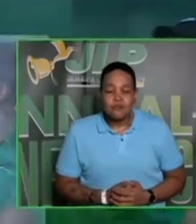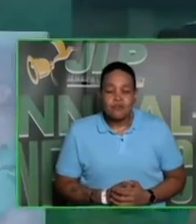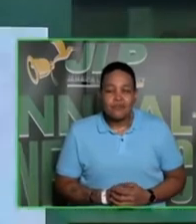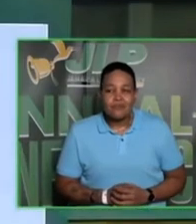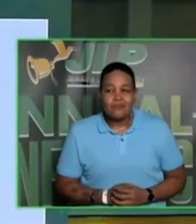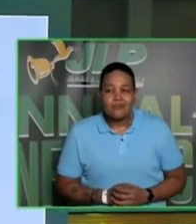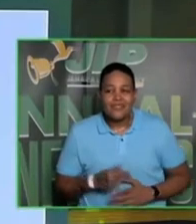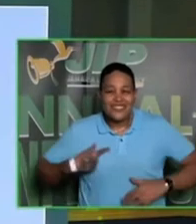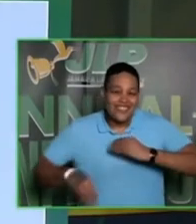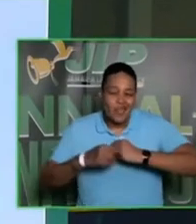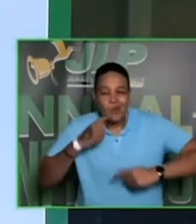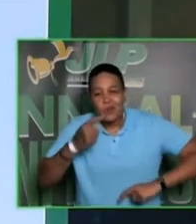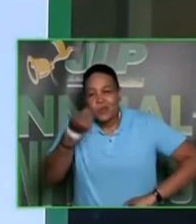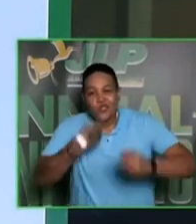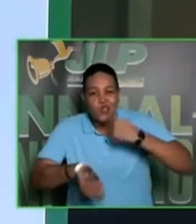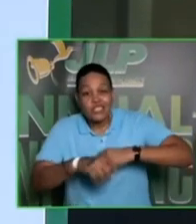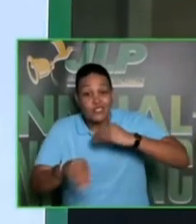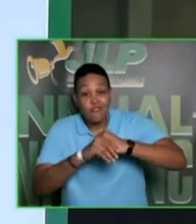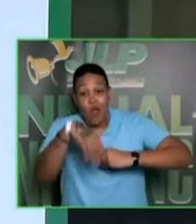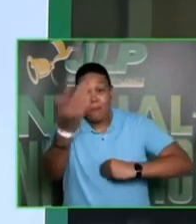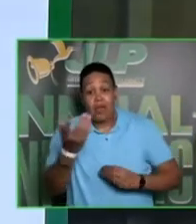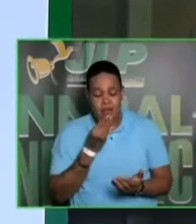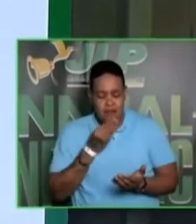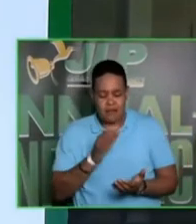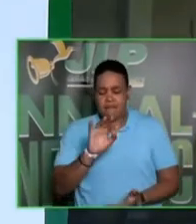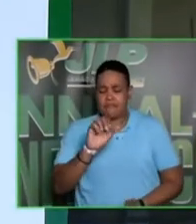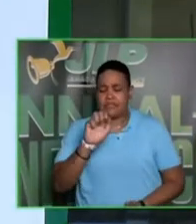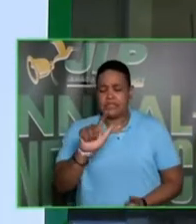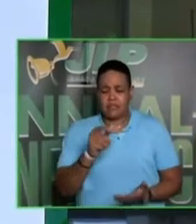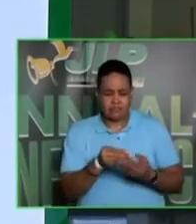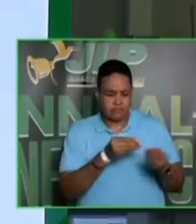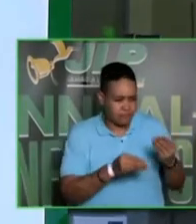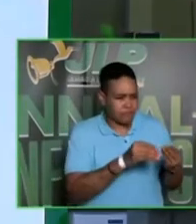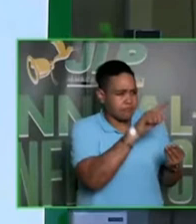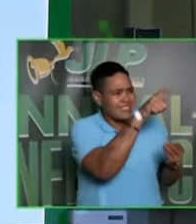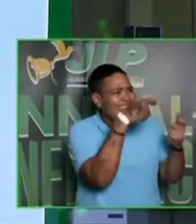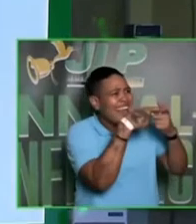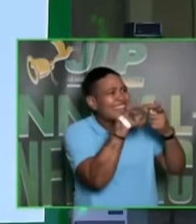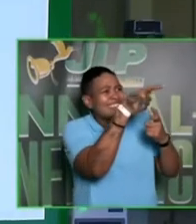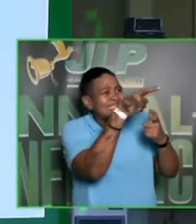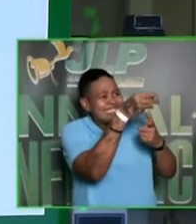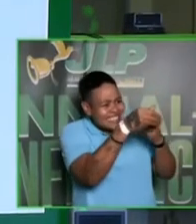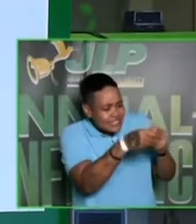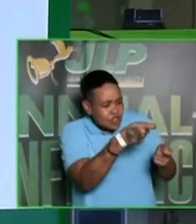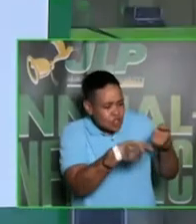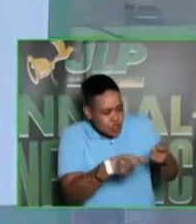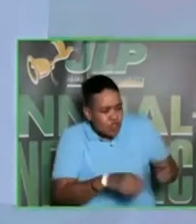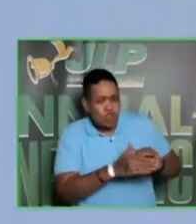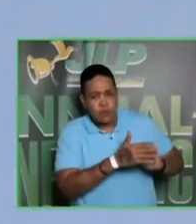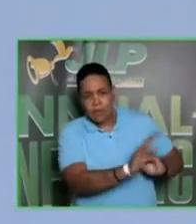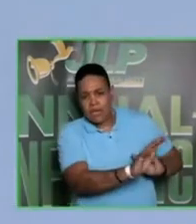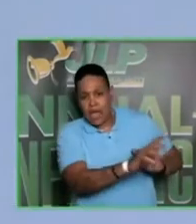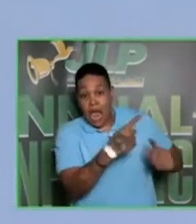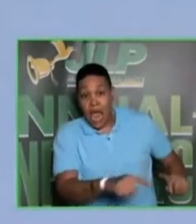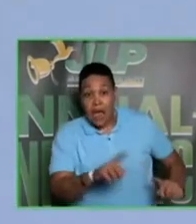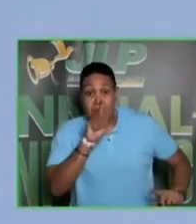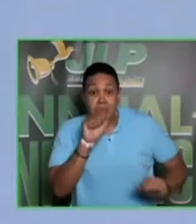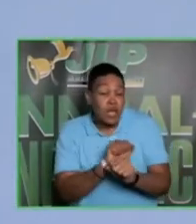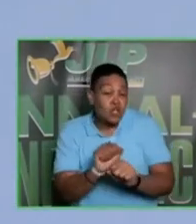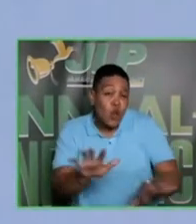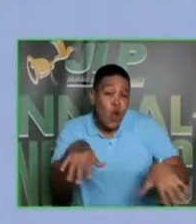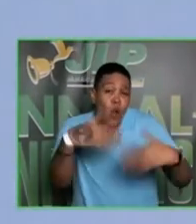We are going to transform the fiscal structure of the electricity market in Jamaica to